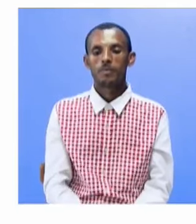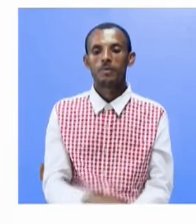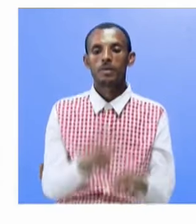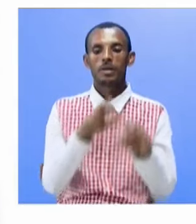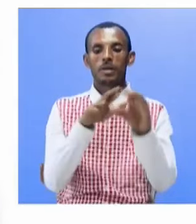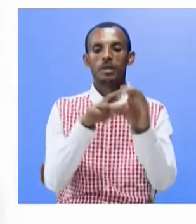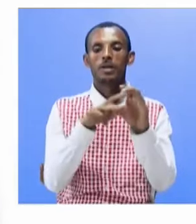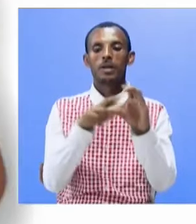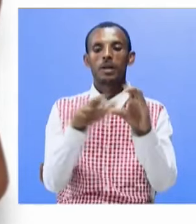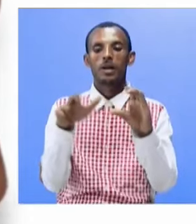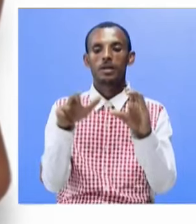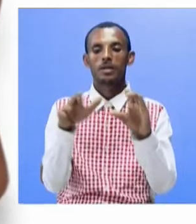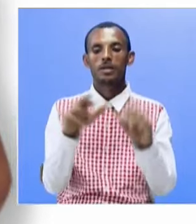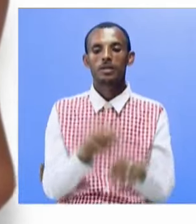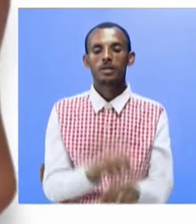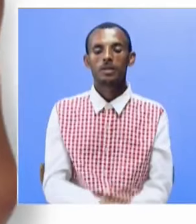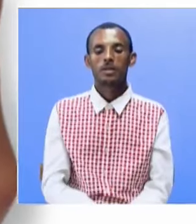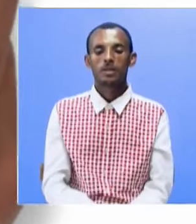radius.